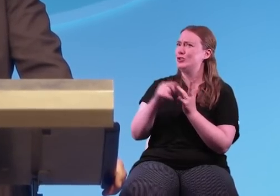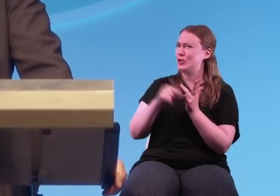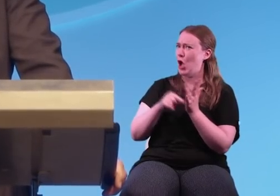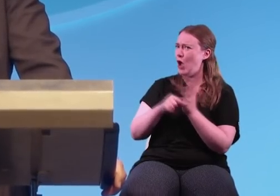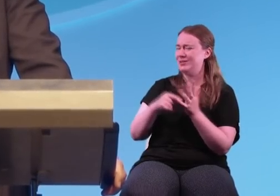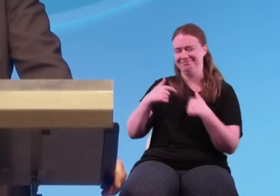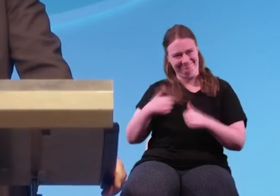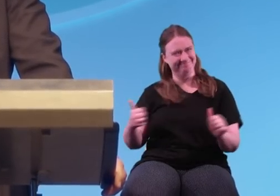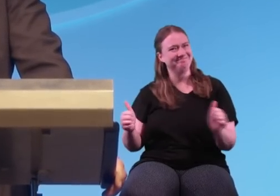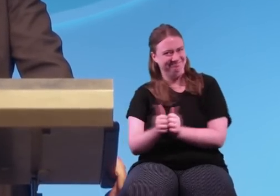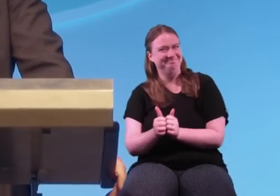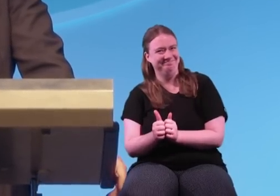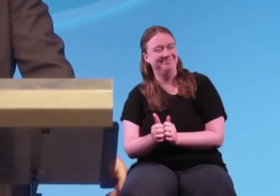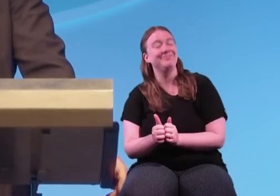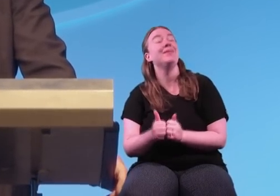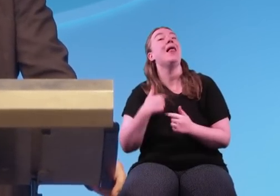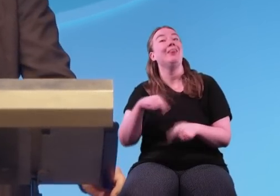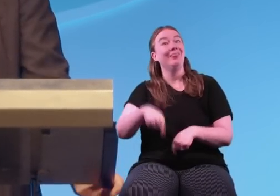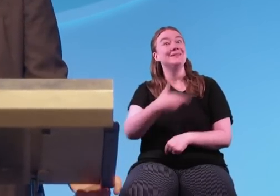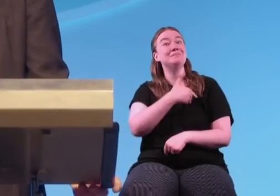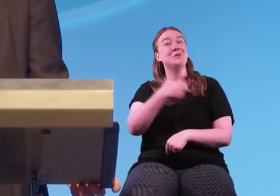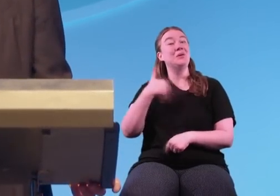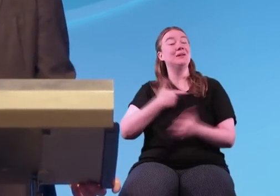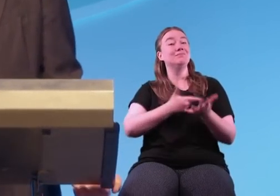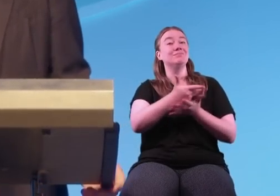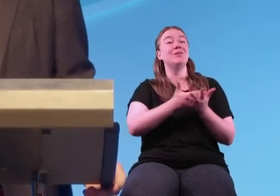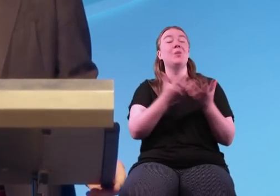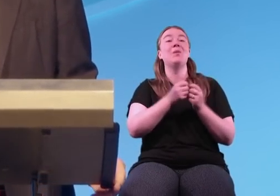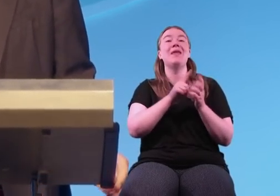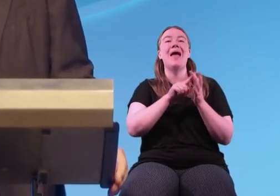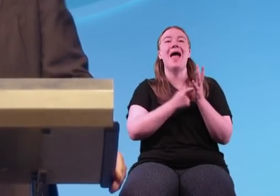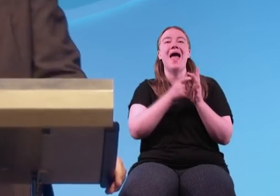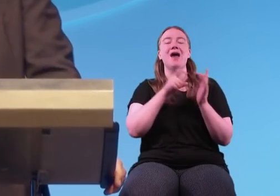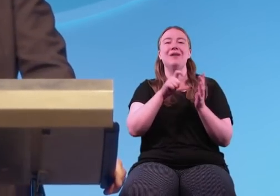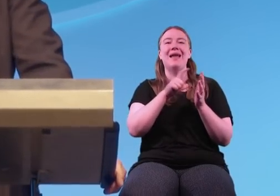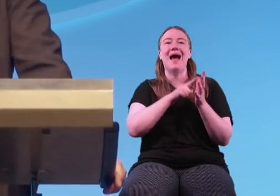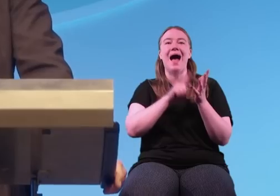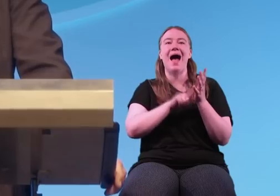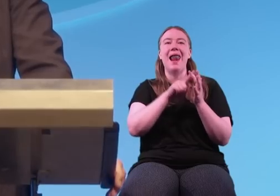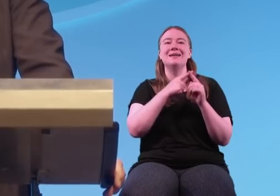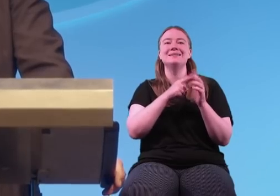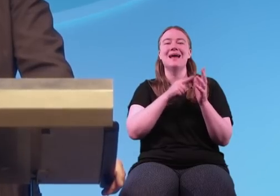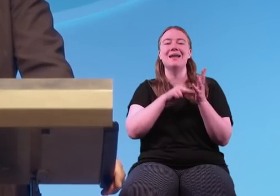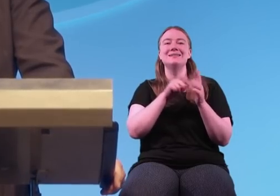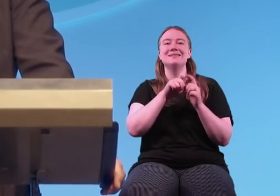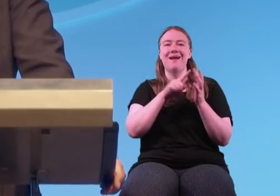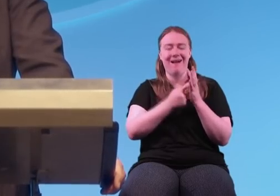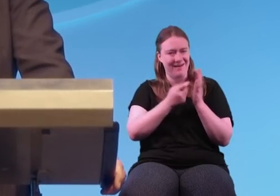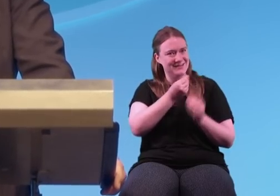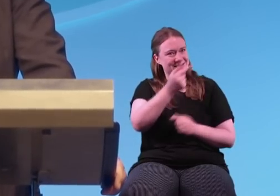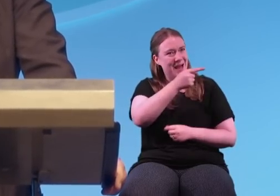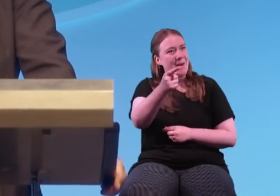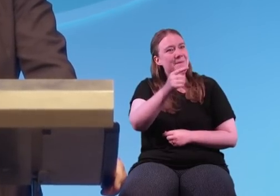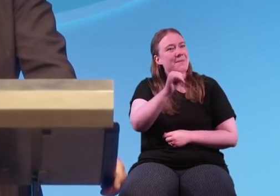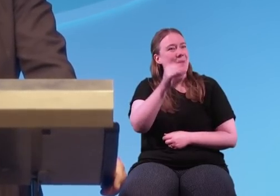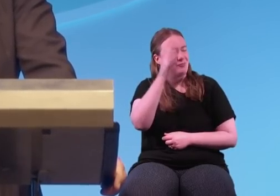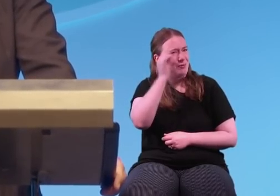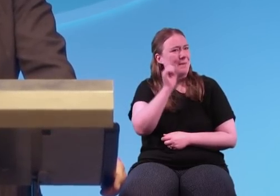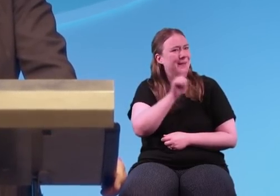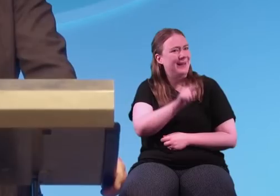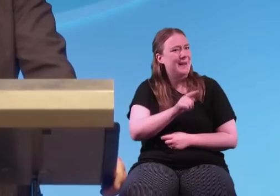entirely. I spoke earlier this morning with Eric Alexander. He sends his very best to those of you who remember him.